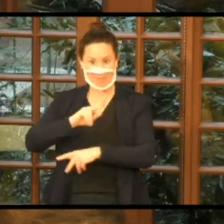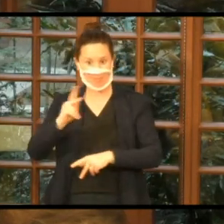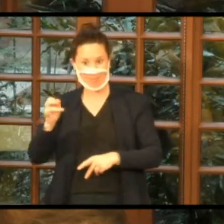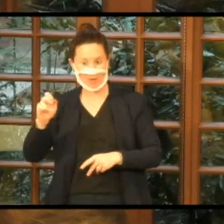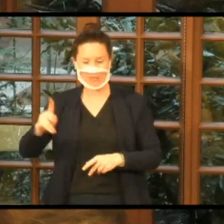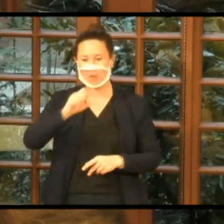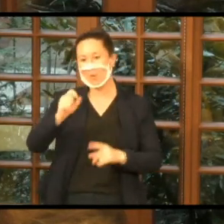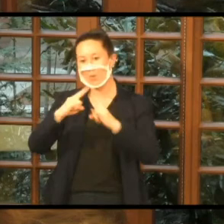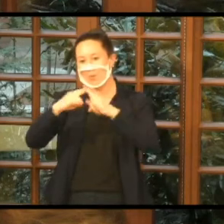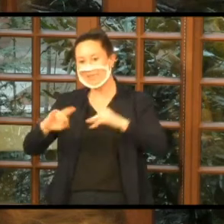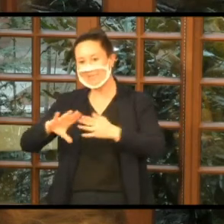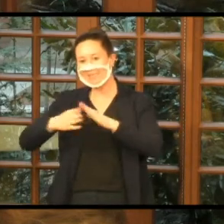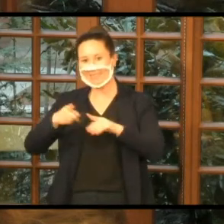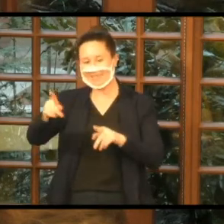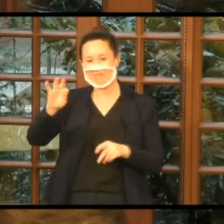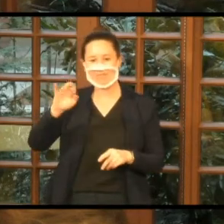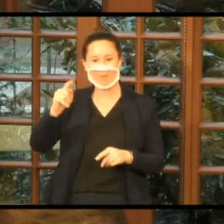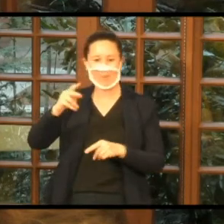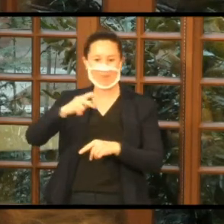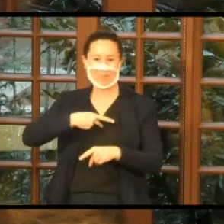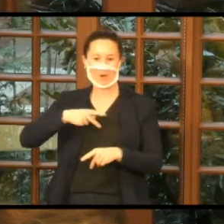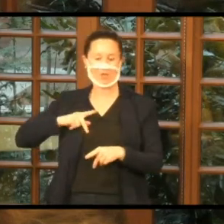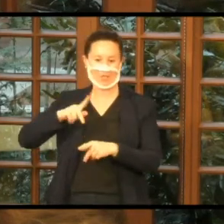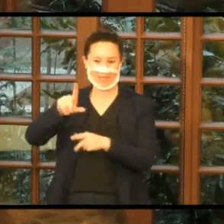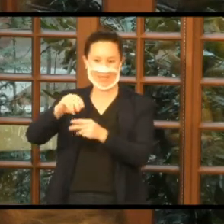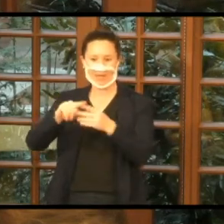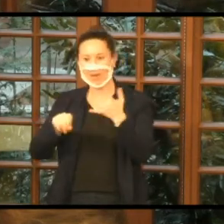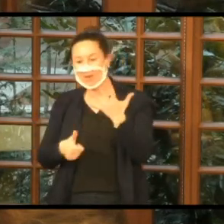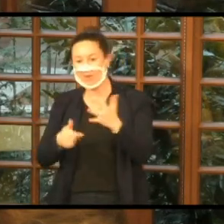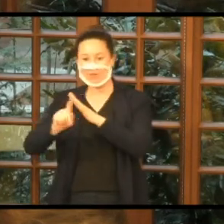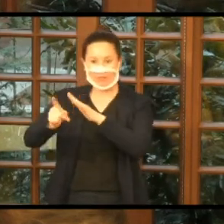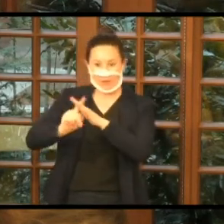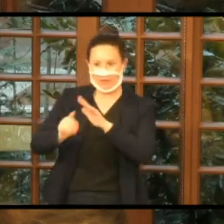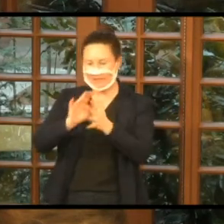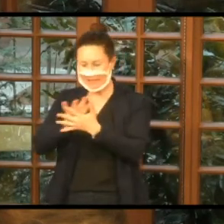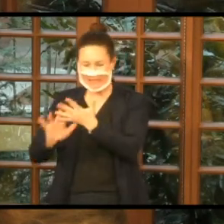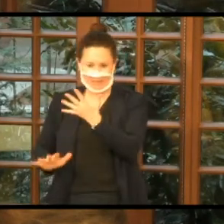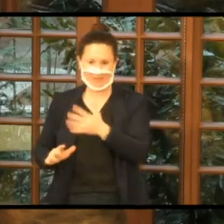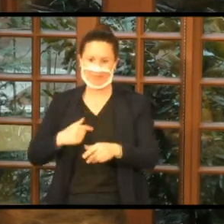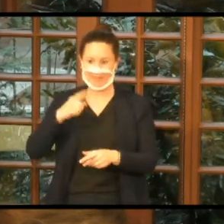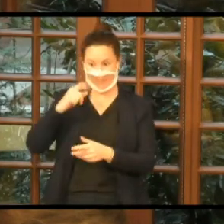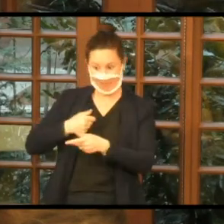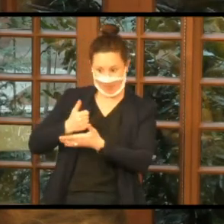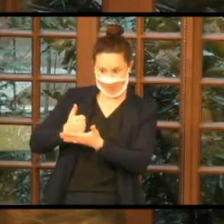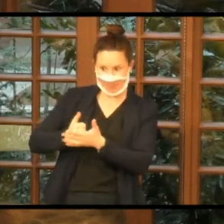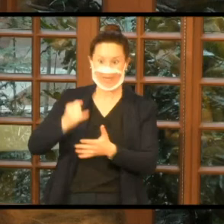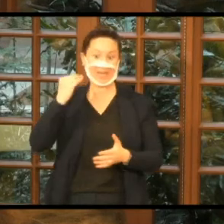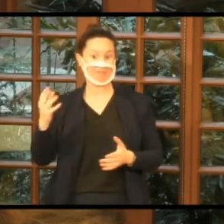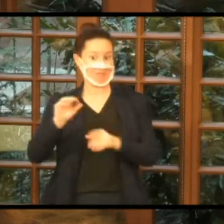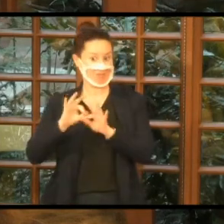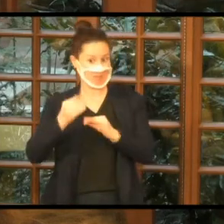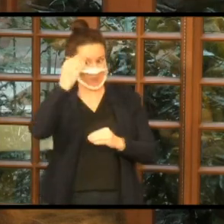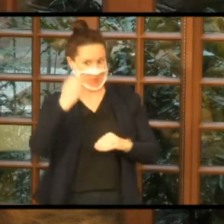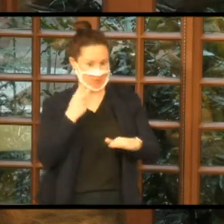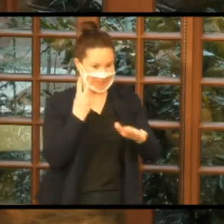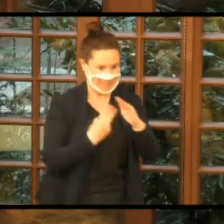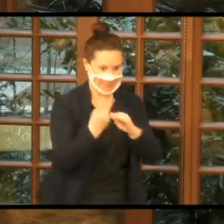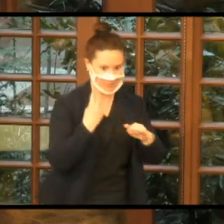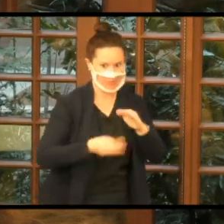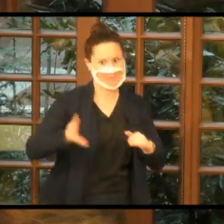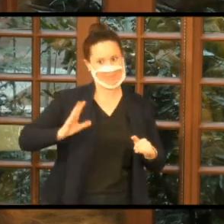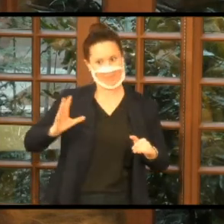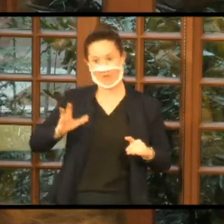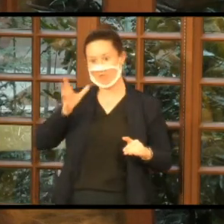old Fairmount Park, refugees from droughts and failing energy grids. If they knew I was telling fortunes, like my grandmother once